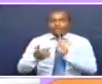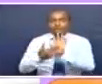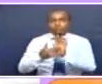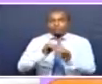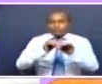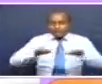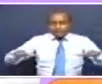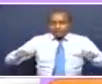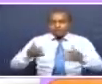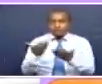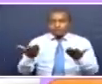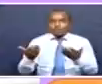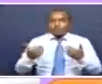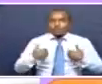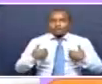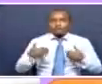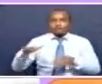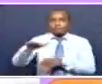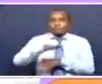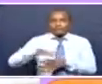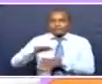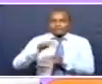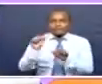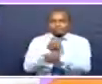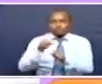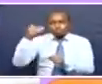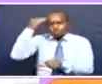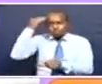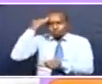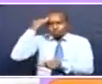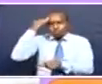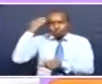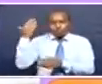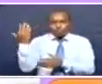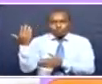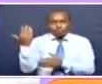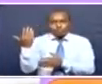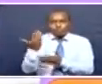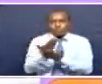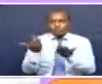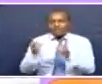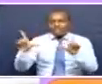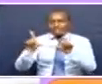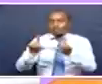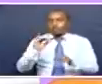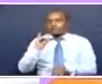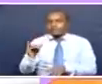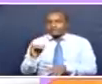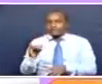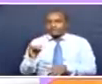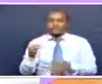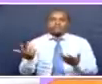have places we can't be able to pin down where the titles are placed. And of